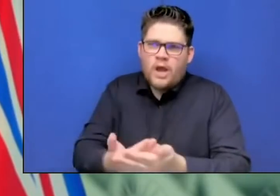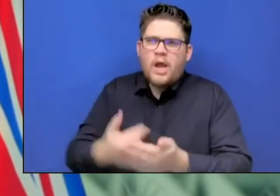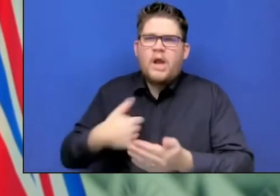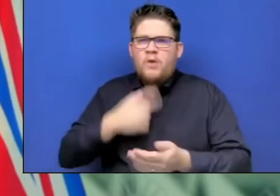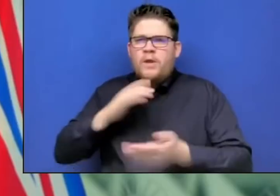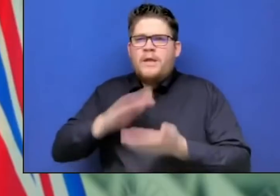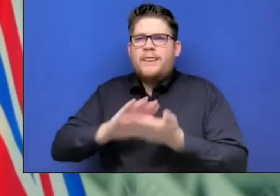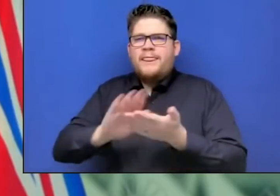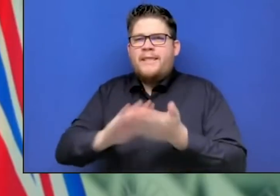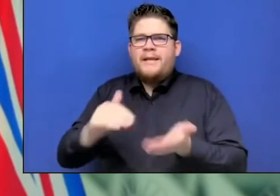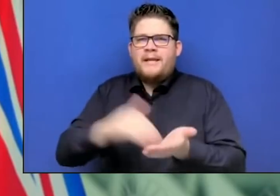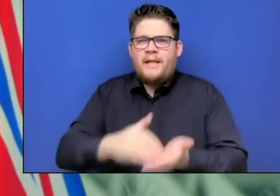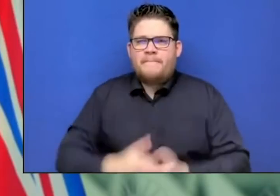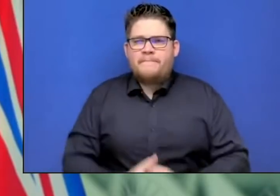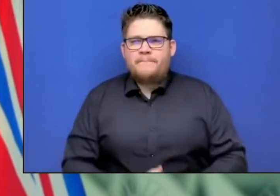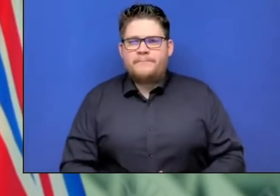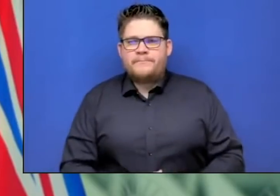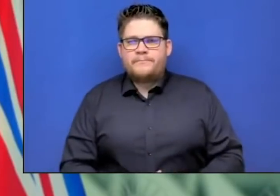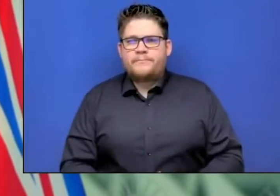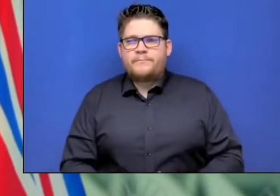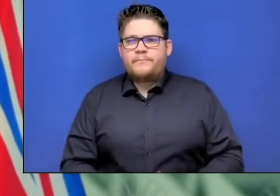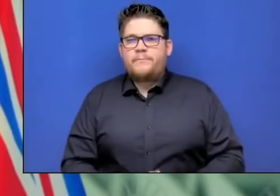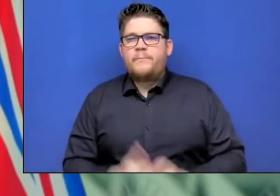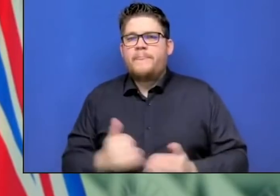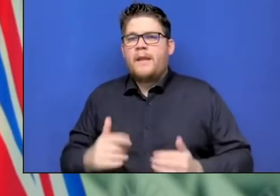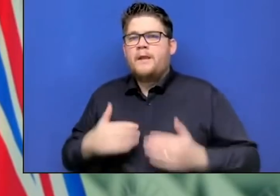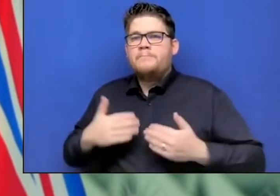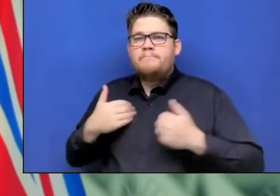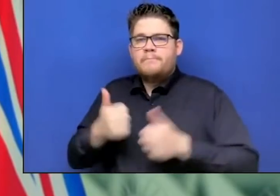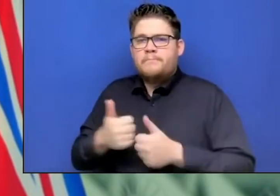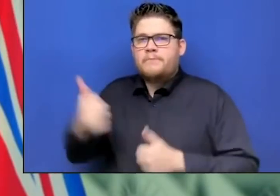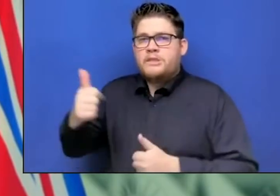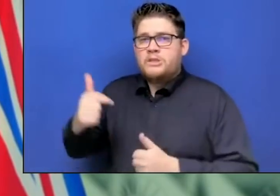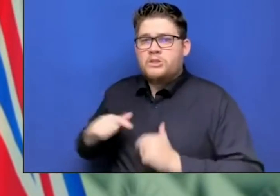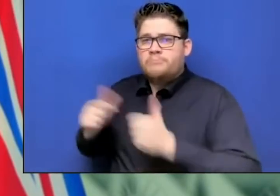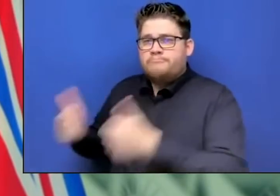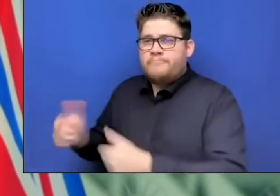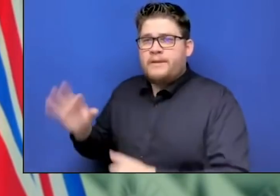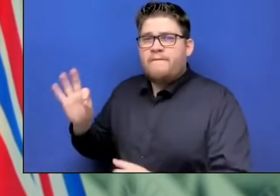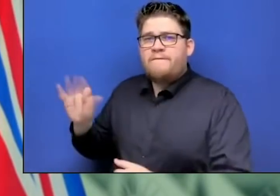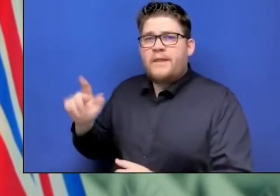Thank you, Minister Ralston. I will now ask Minister Fleming to say a few words.